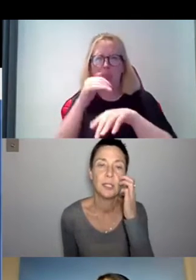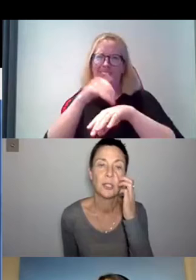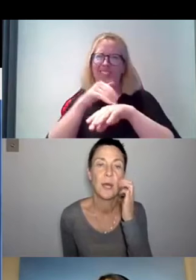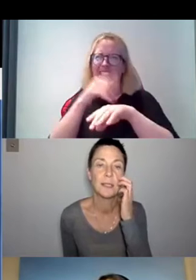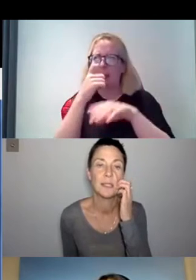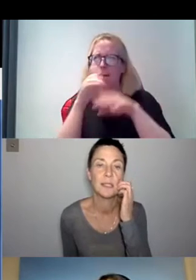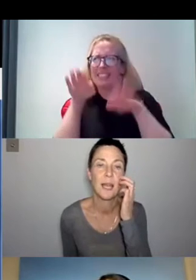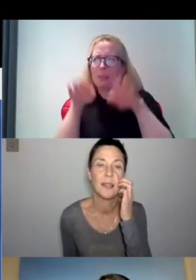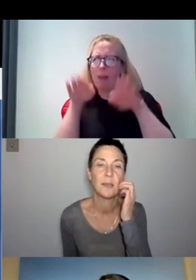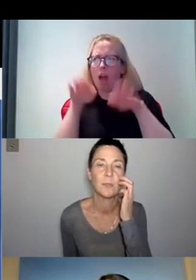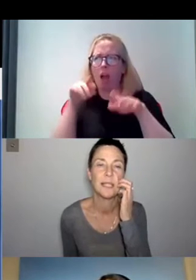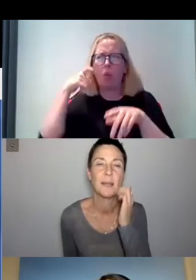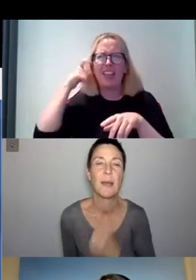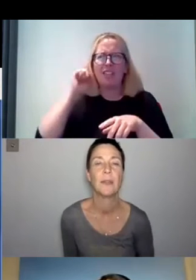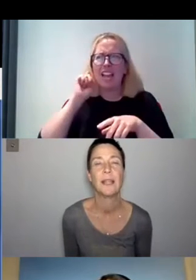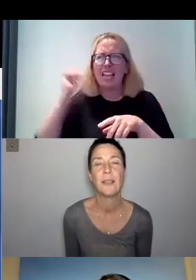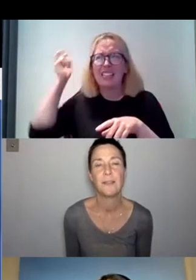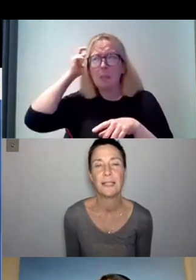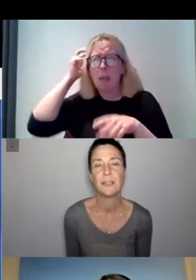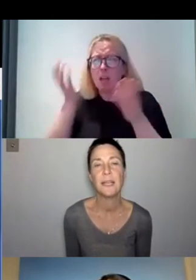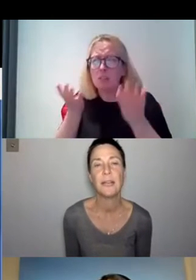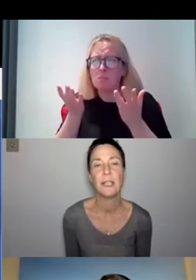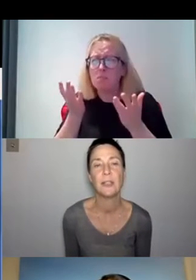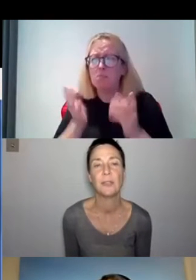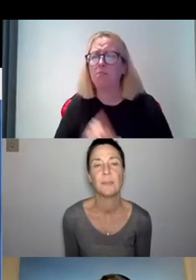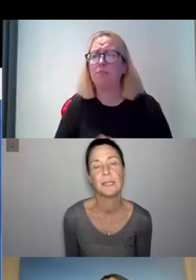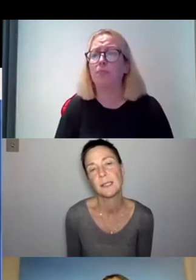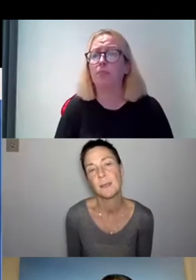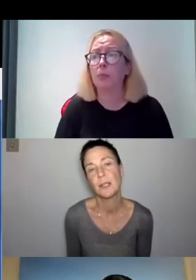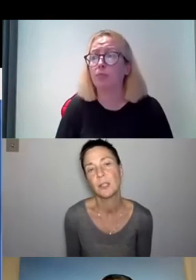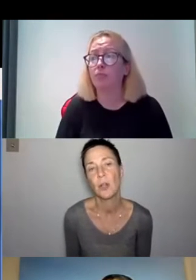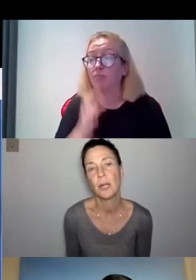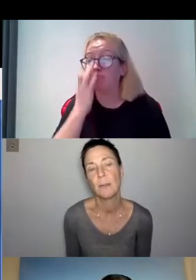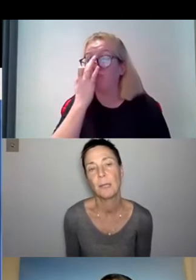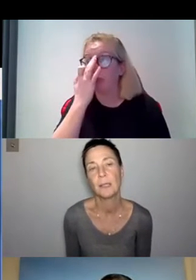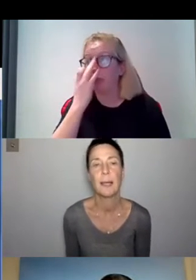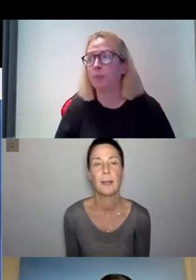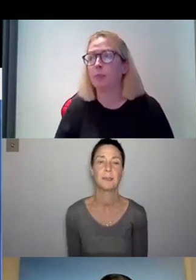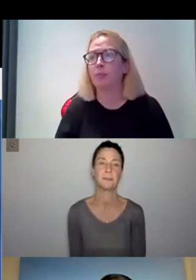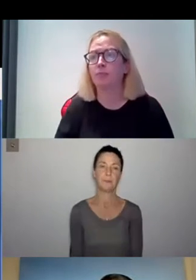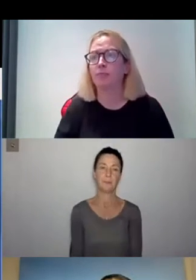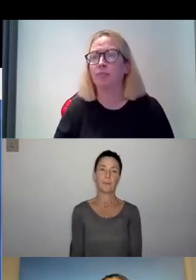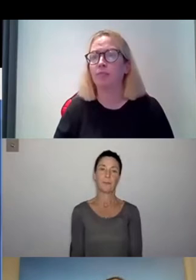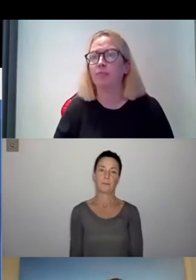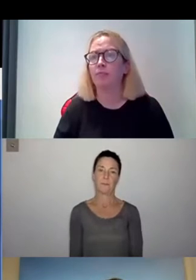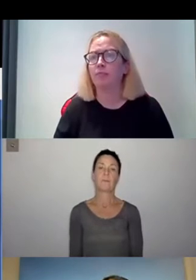the teacher who asked this, I think, was thinking about the effects of hearing aid users being similar to cochlear implants, perhaps?